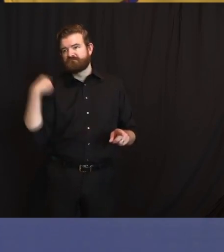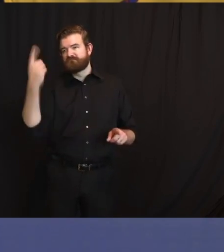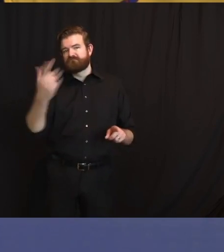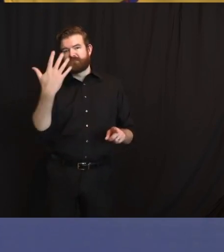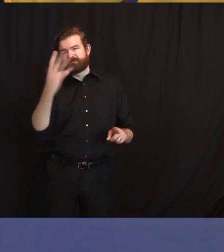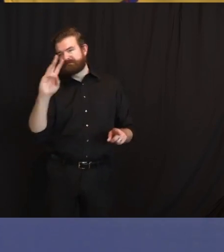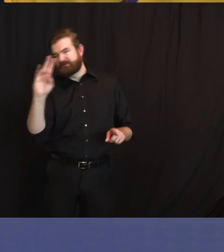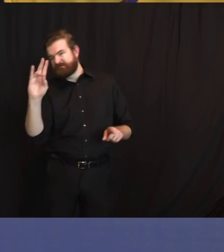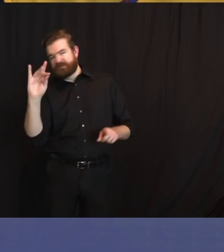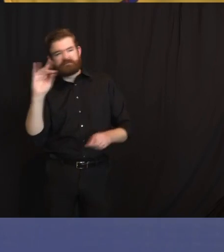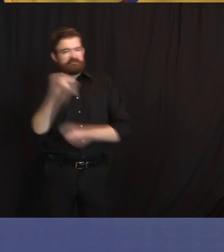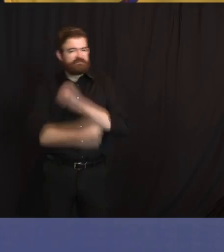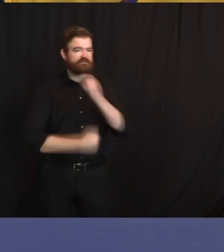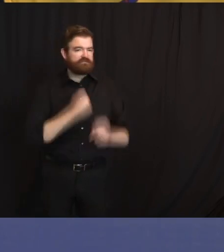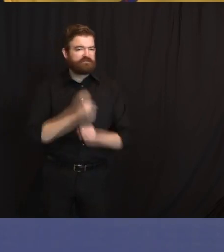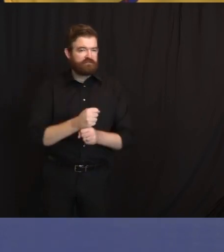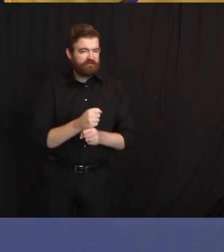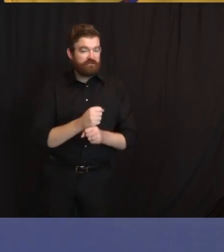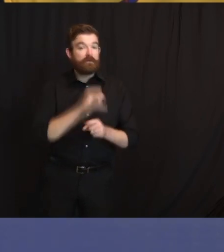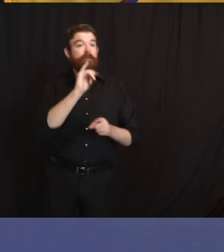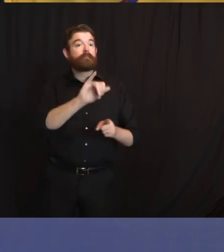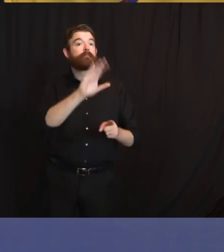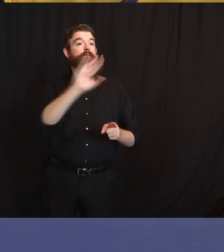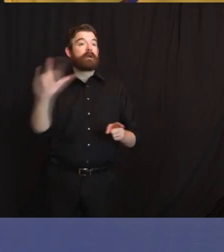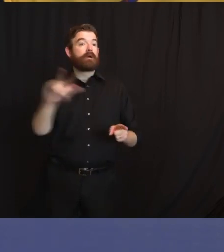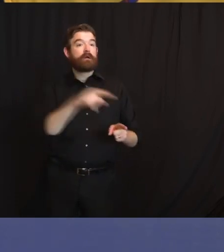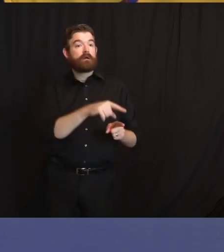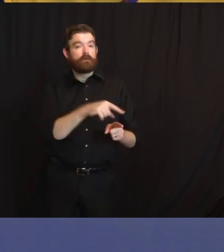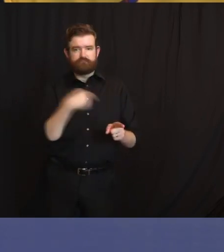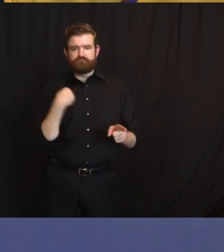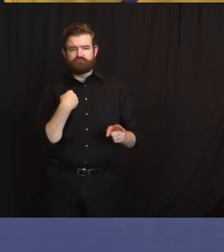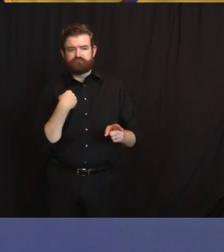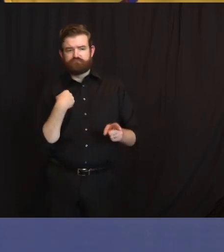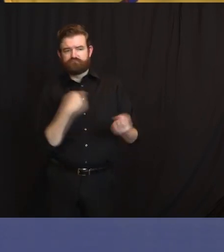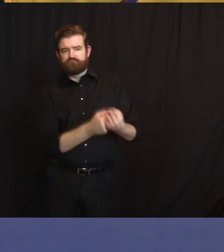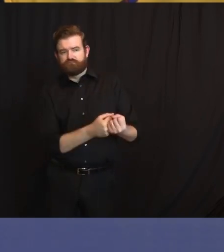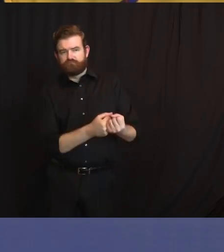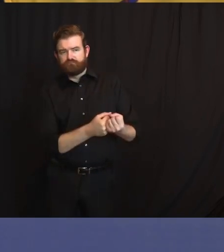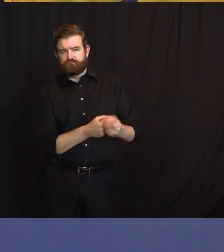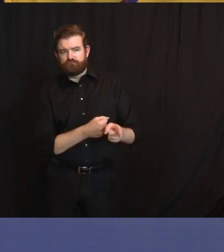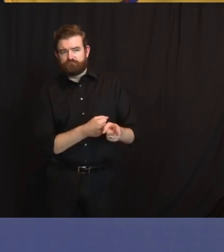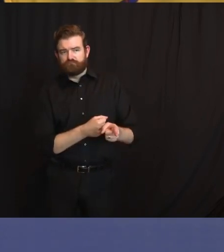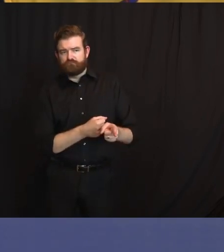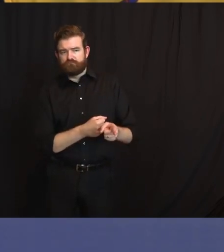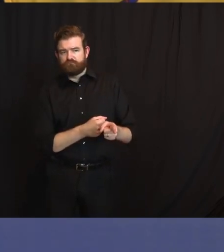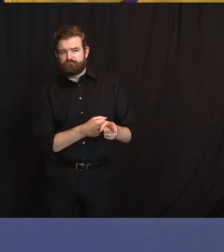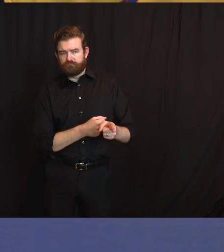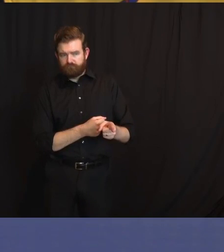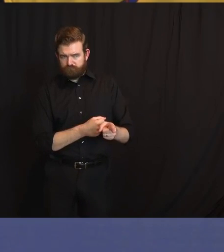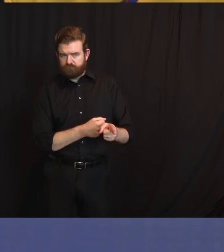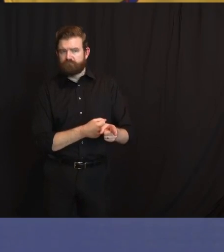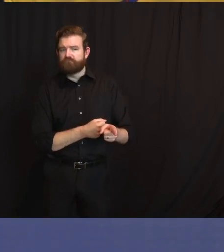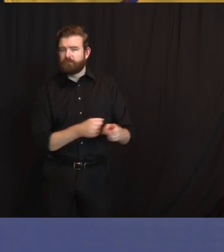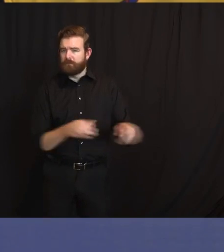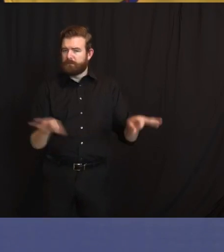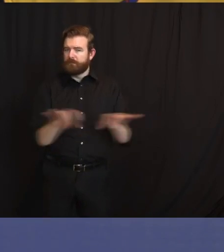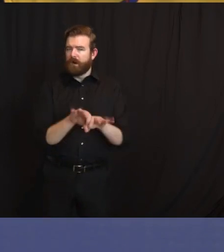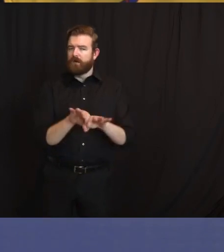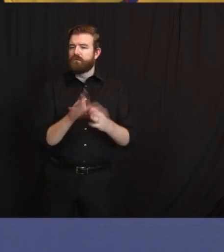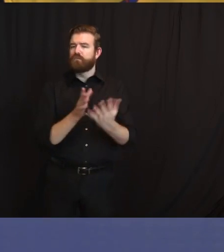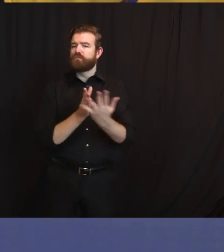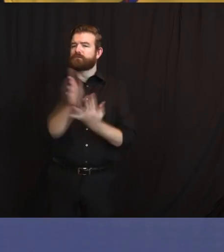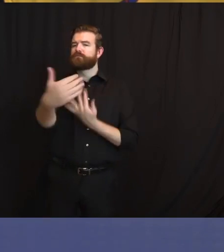conceptually we're behind. And transparency, we're big believers in. I think Pat's been a leader on that, but again, I'll leave those